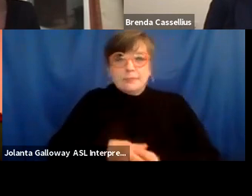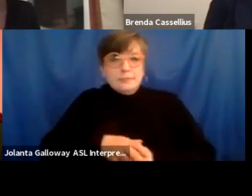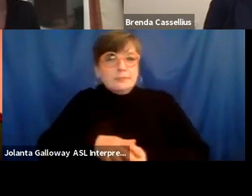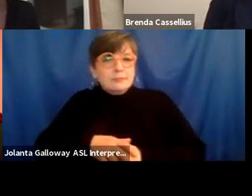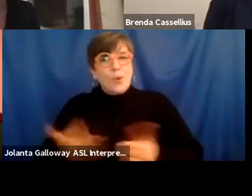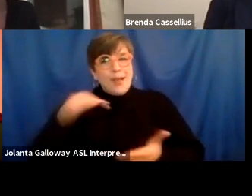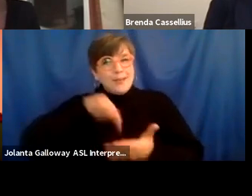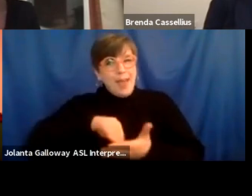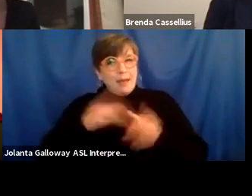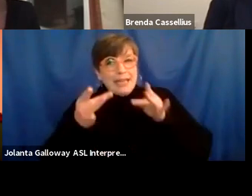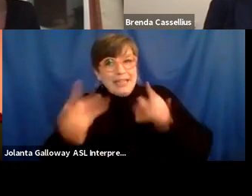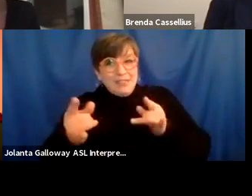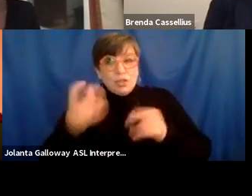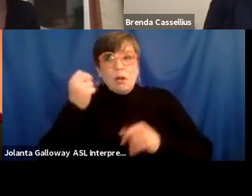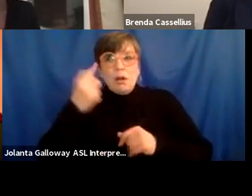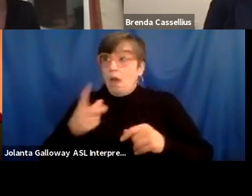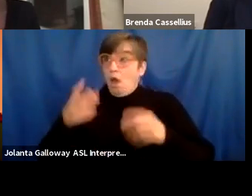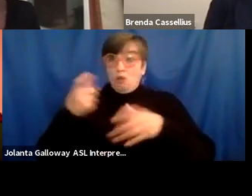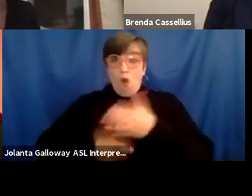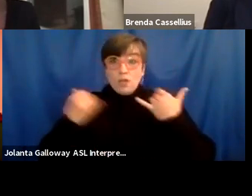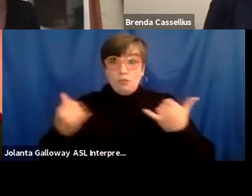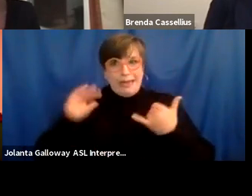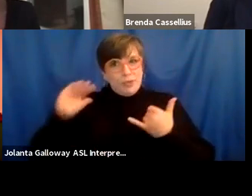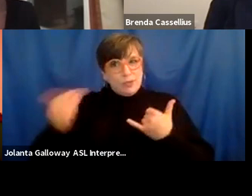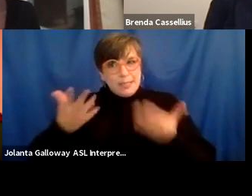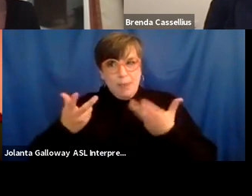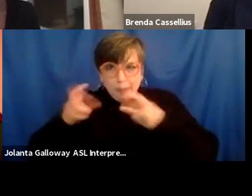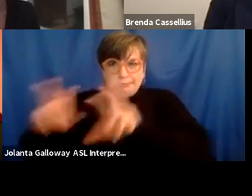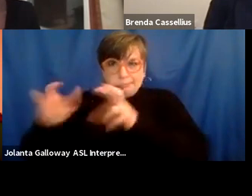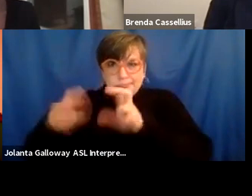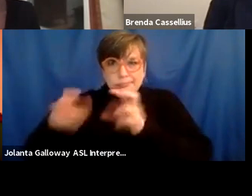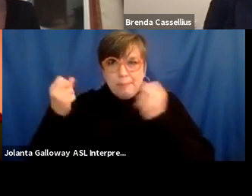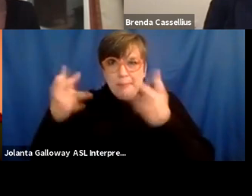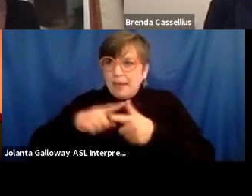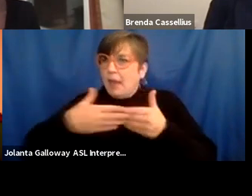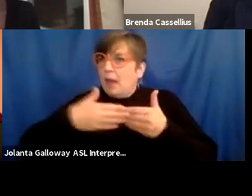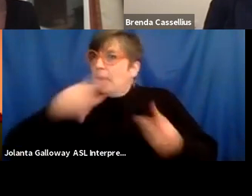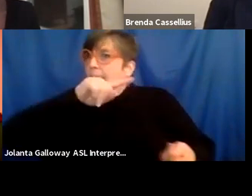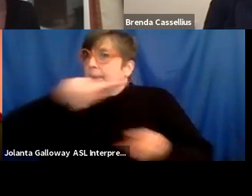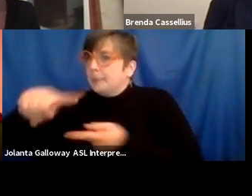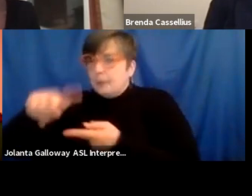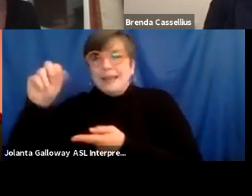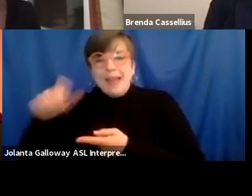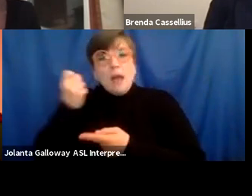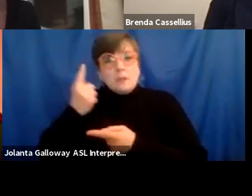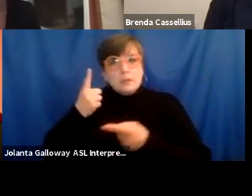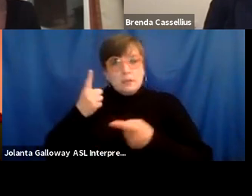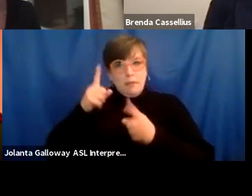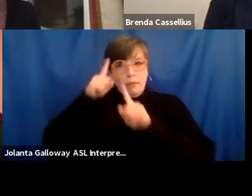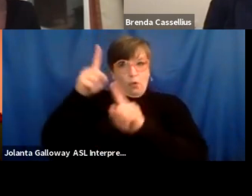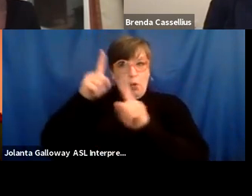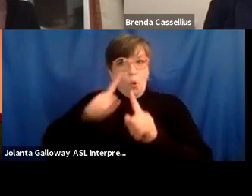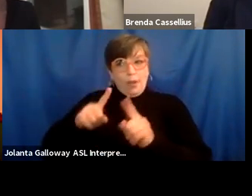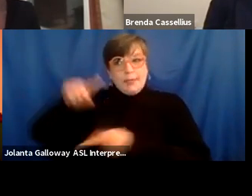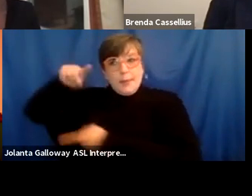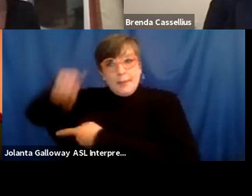run, but that we're front loading those costs this year. Okay. My other question was